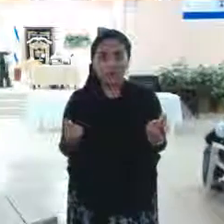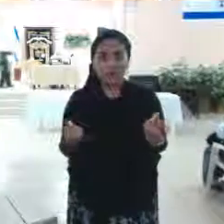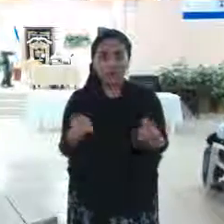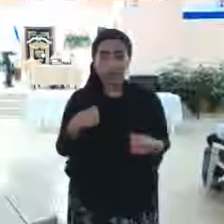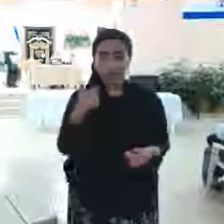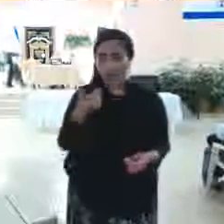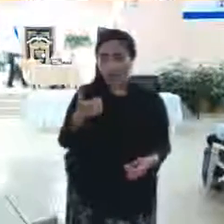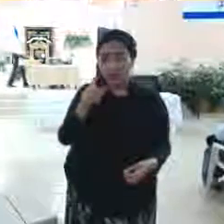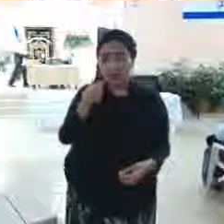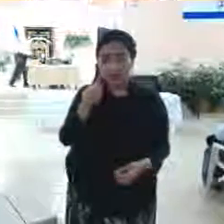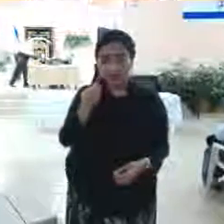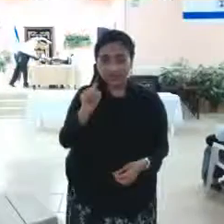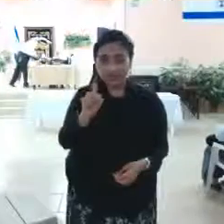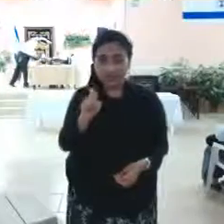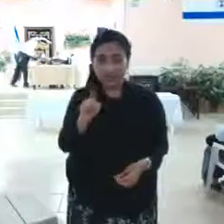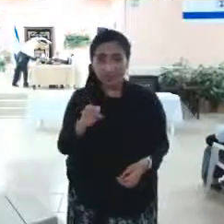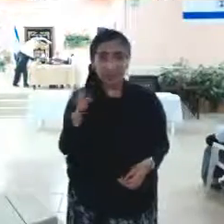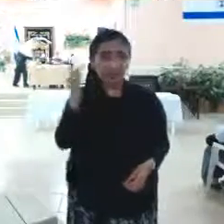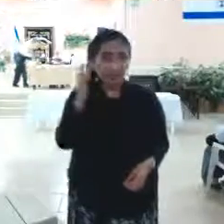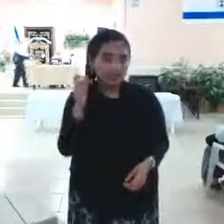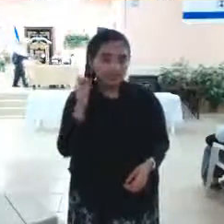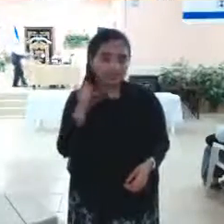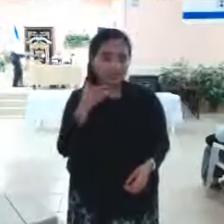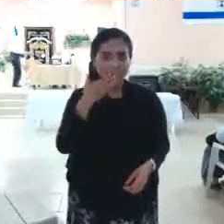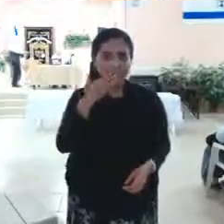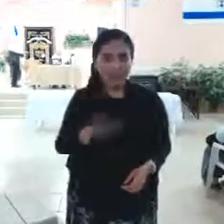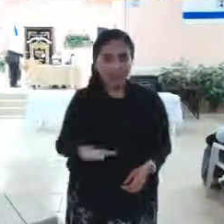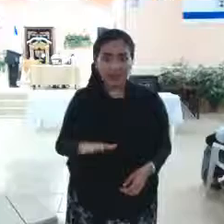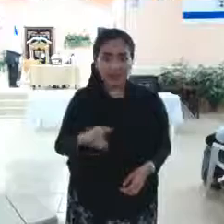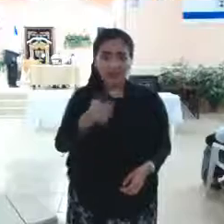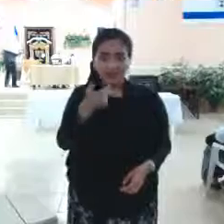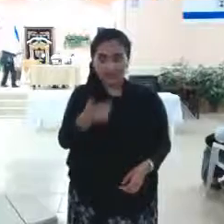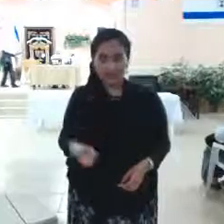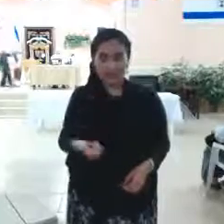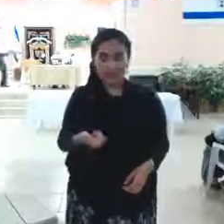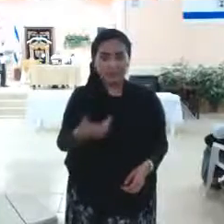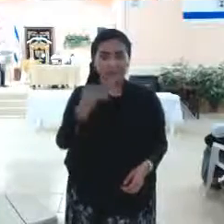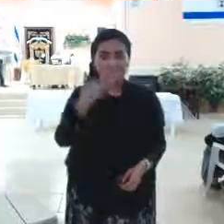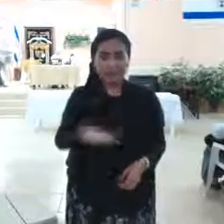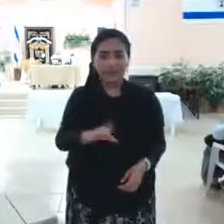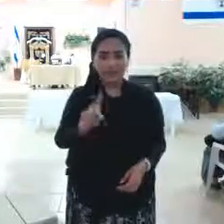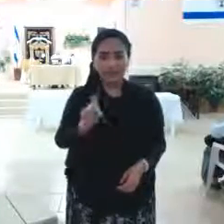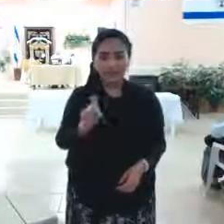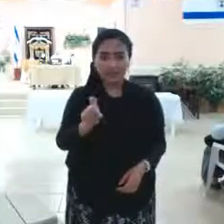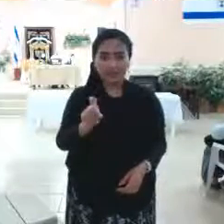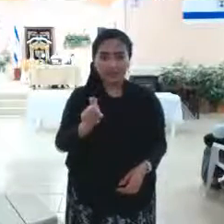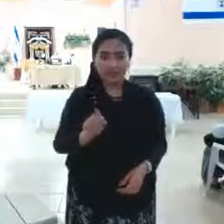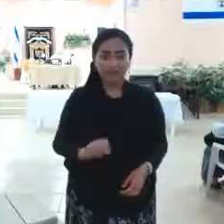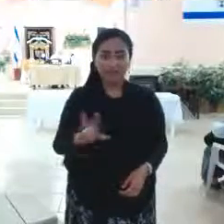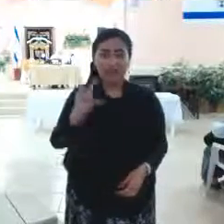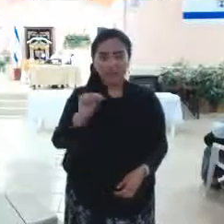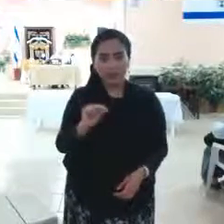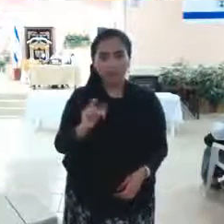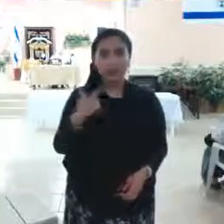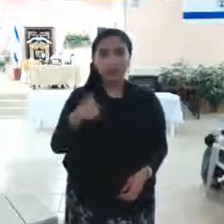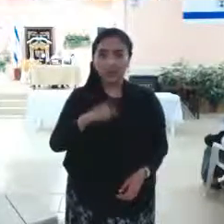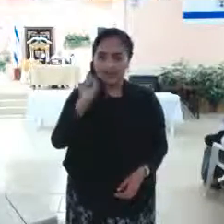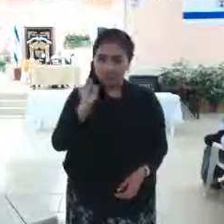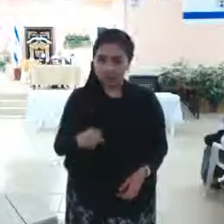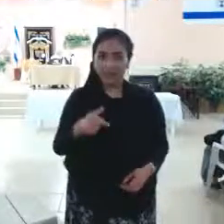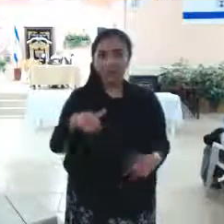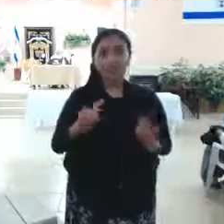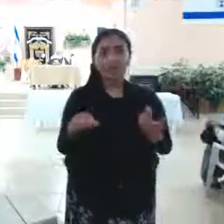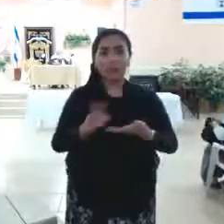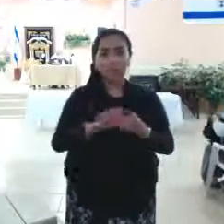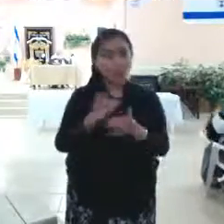doing? Looking at mundane TV, listening to bad things, looking at bad things? No. We